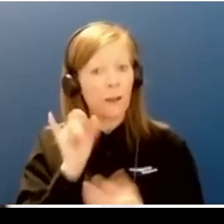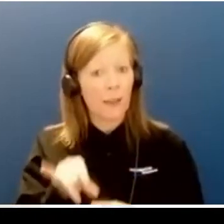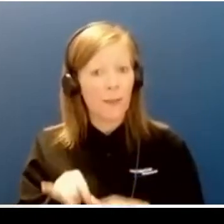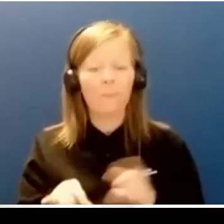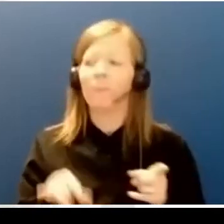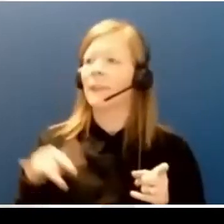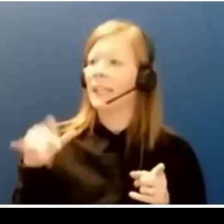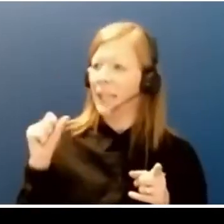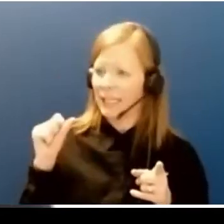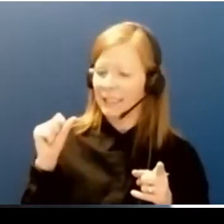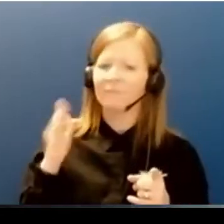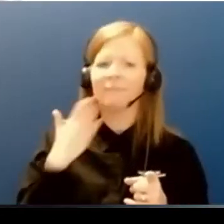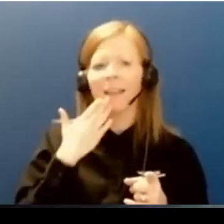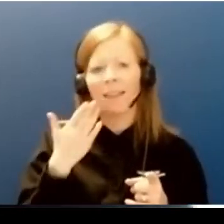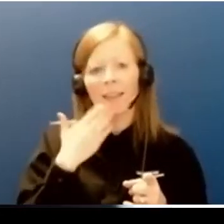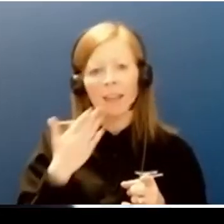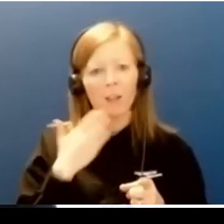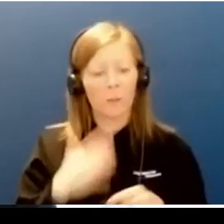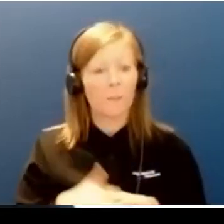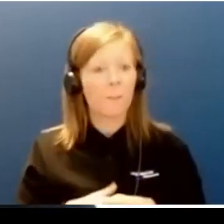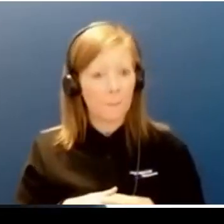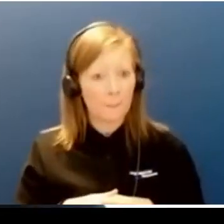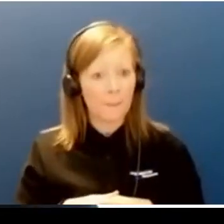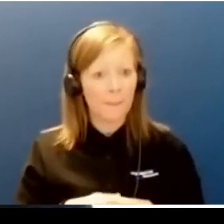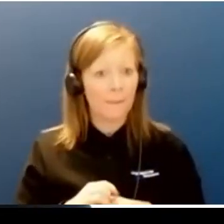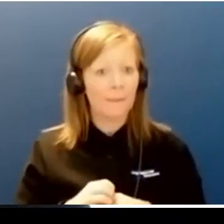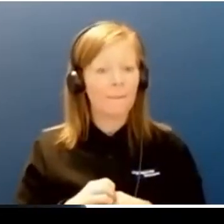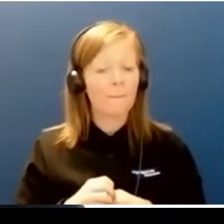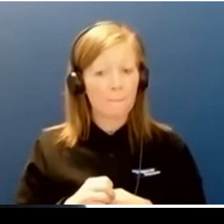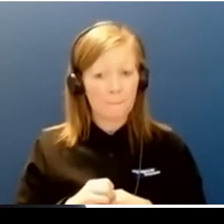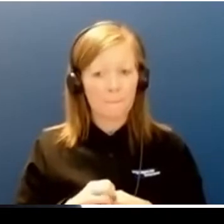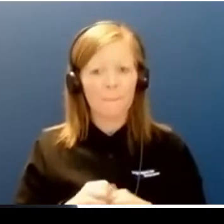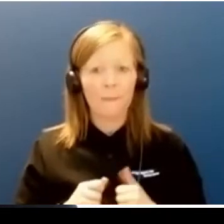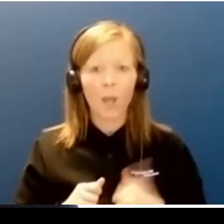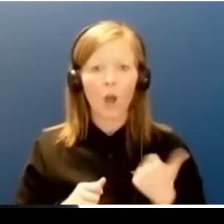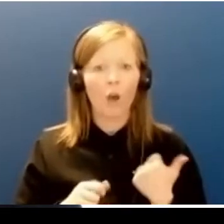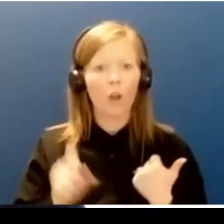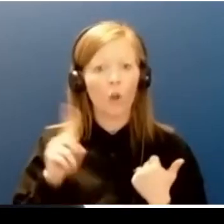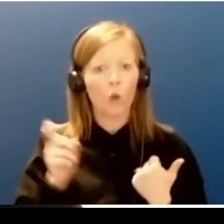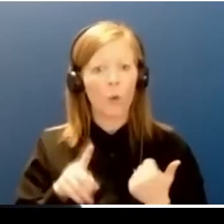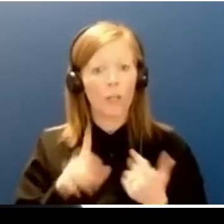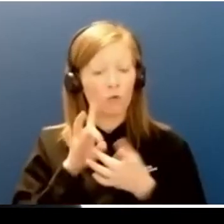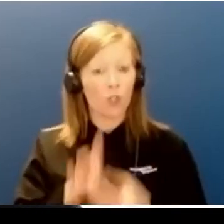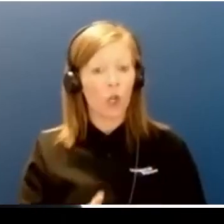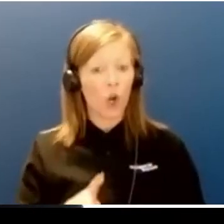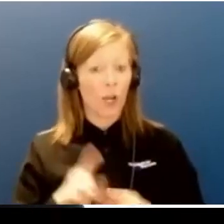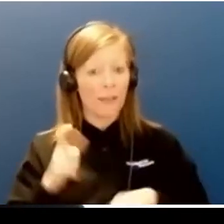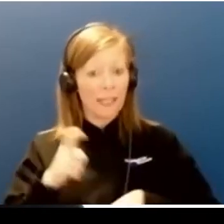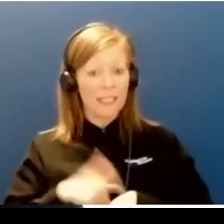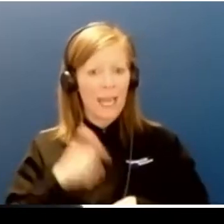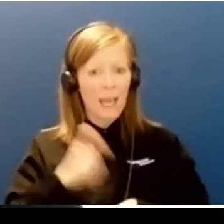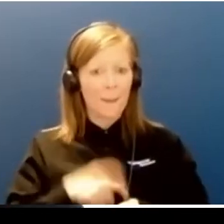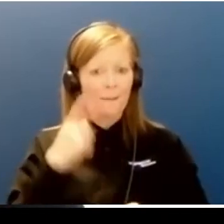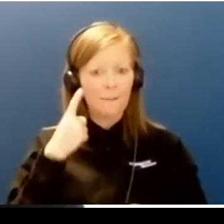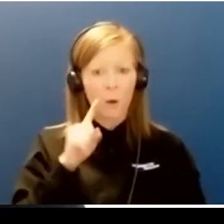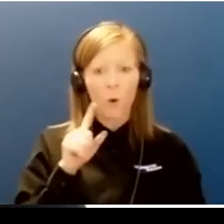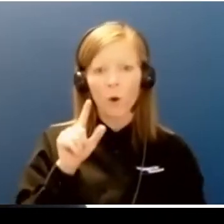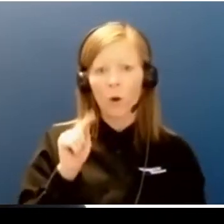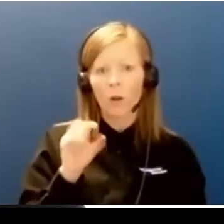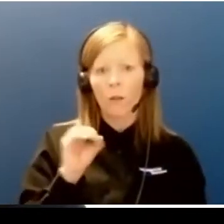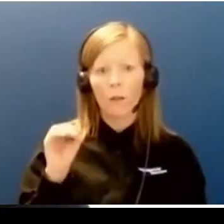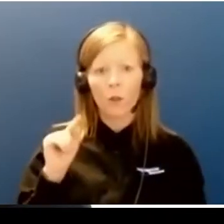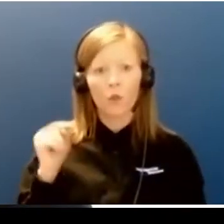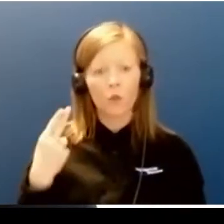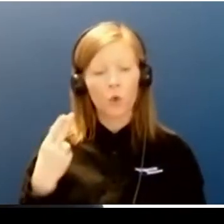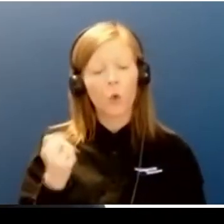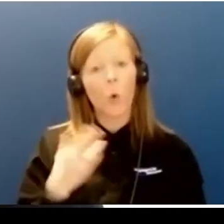you, Country. We had a question regarding the timing of the tooth eruption of the baby